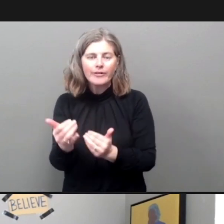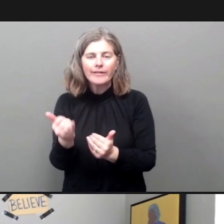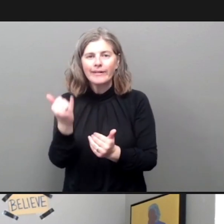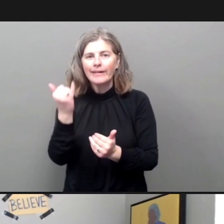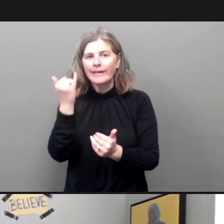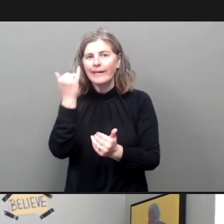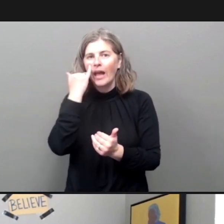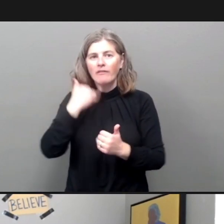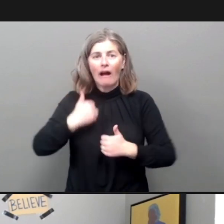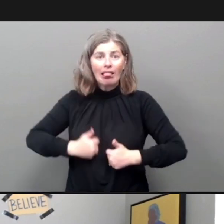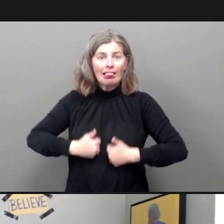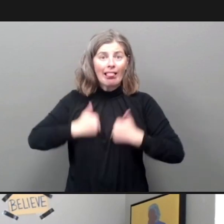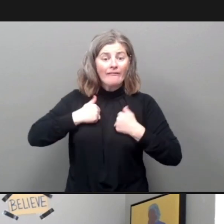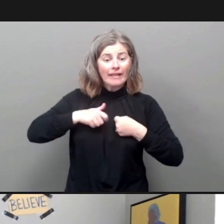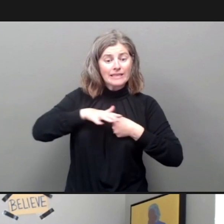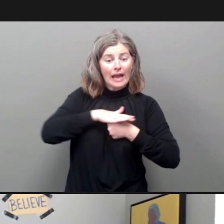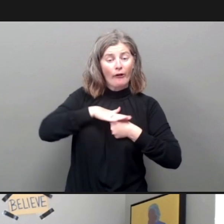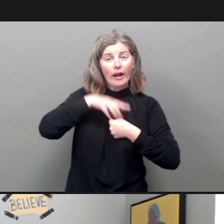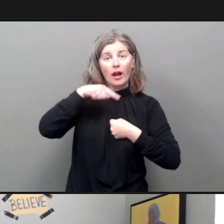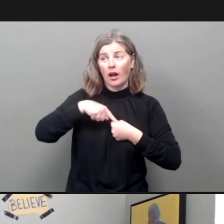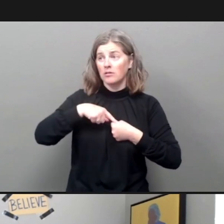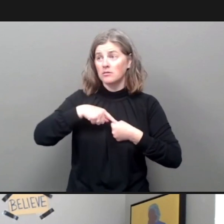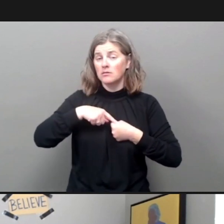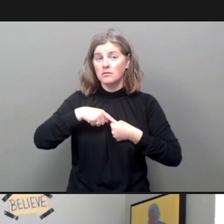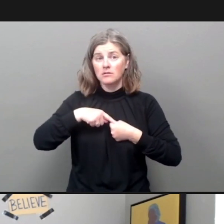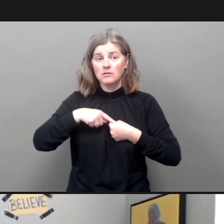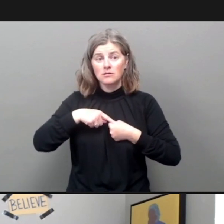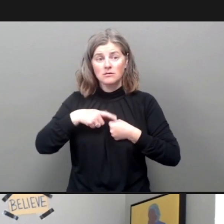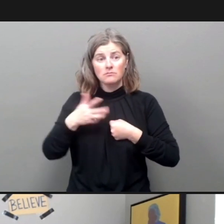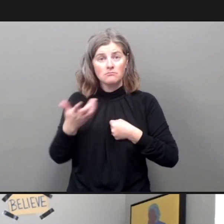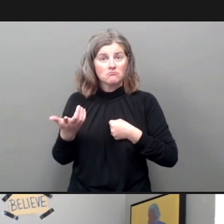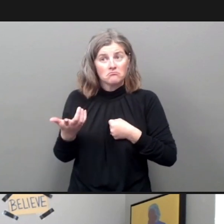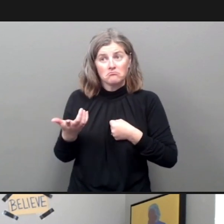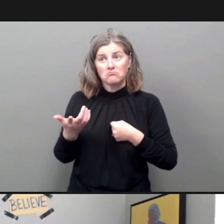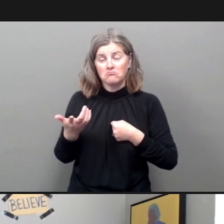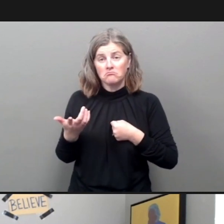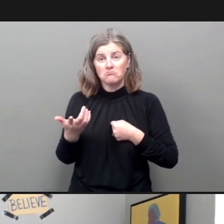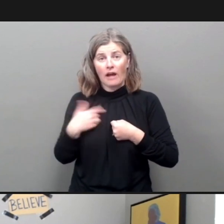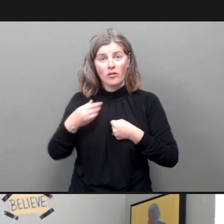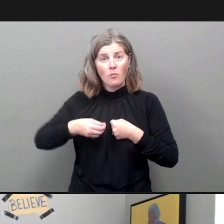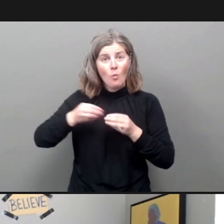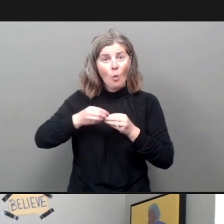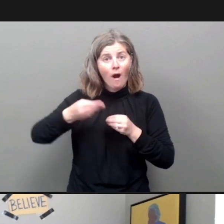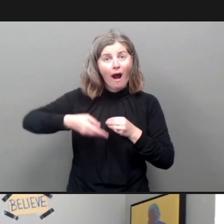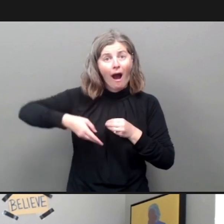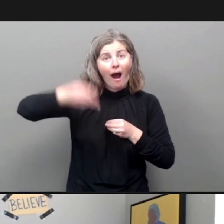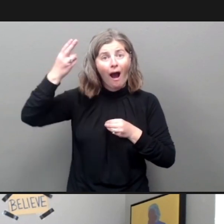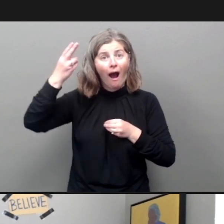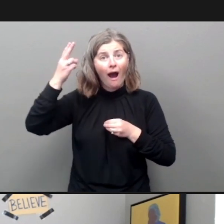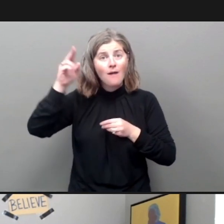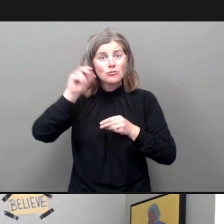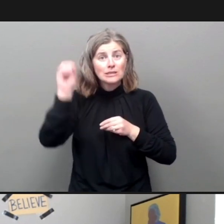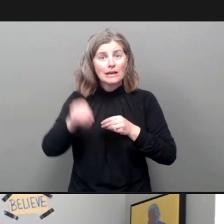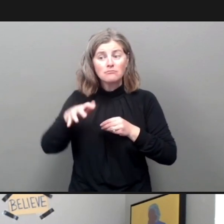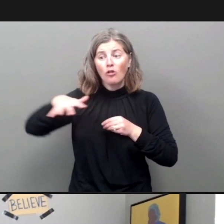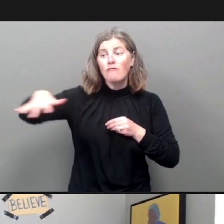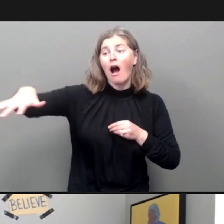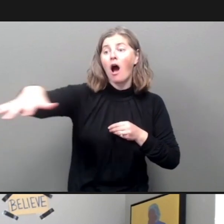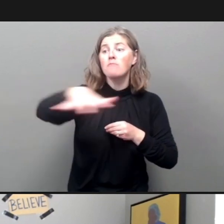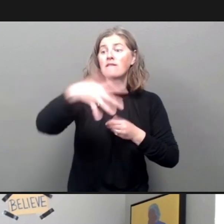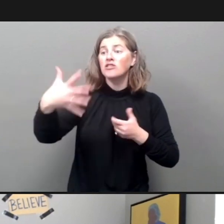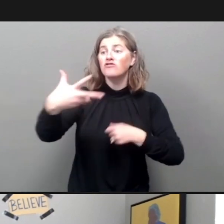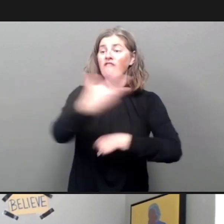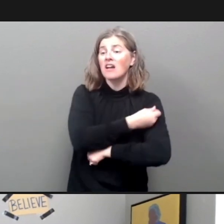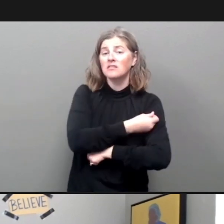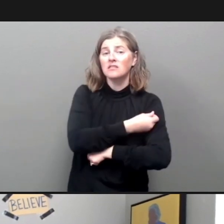residing in an area where maybe you have a higher relative vaccine coverage than